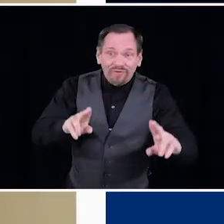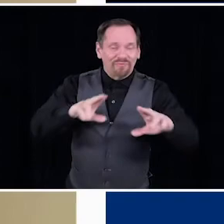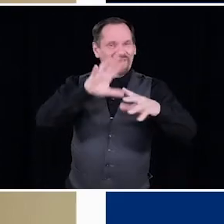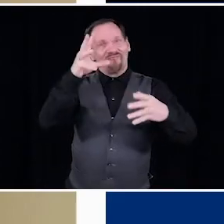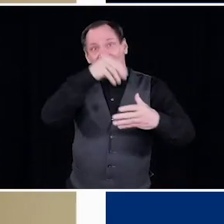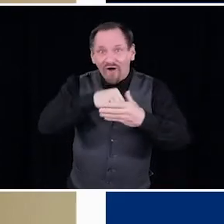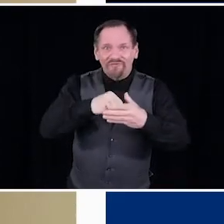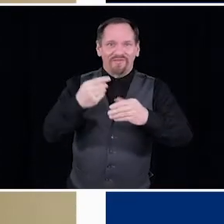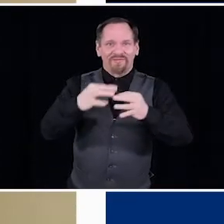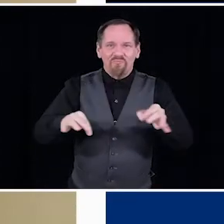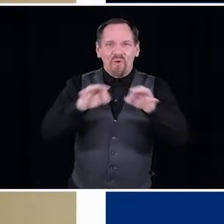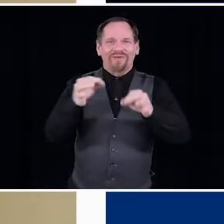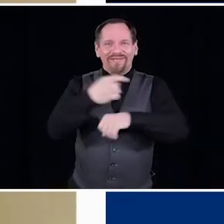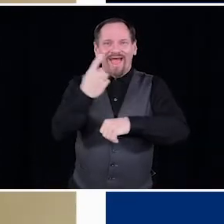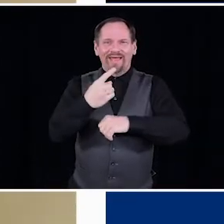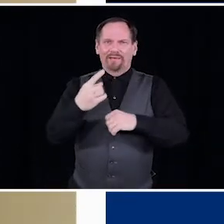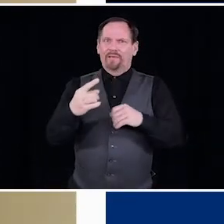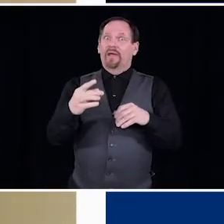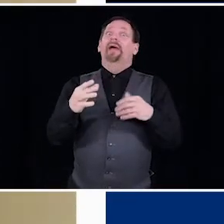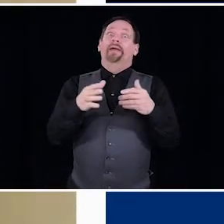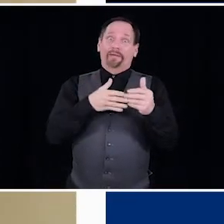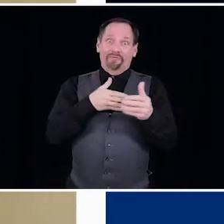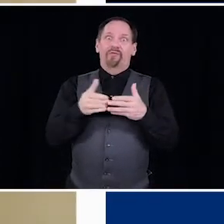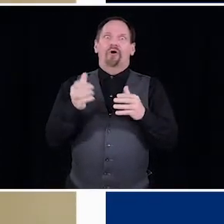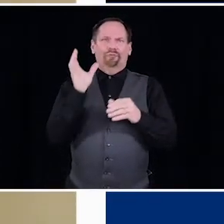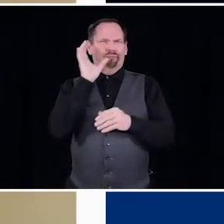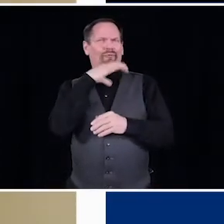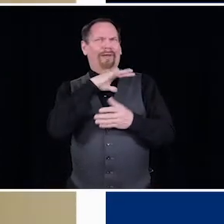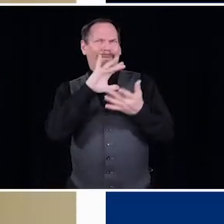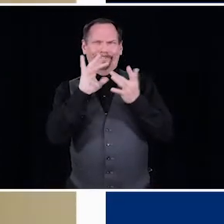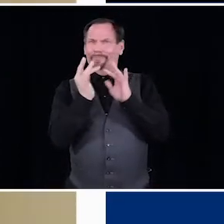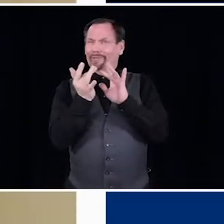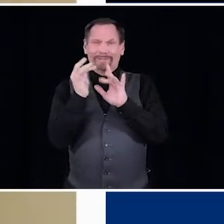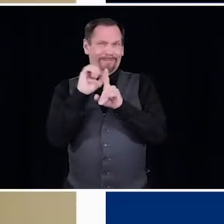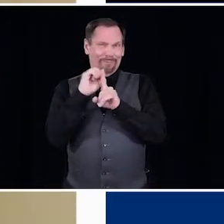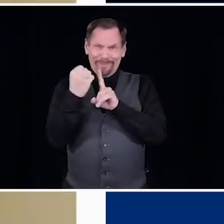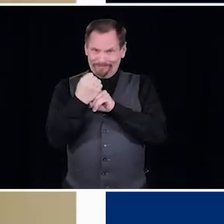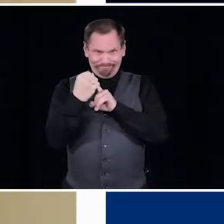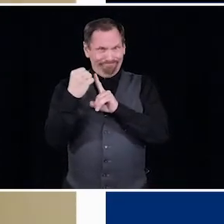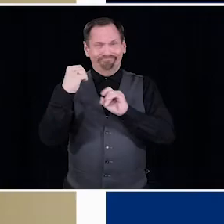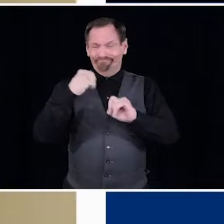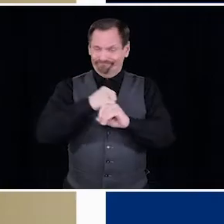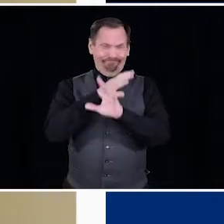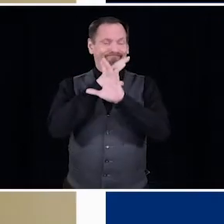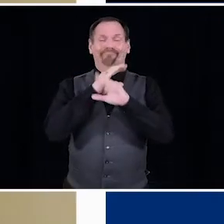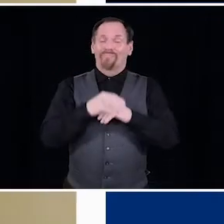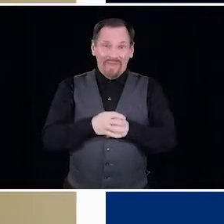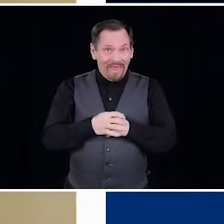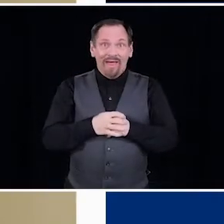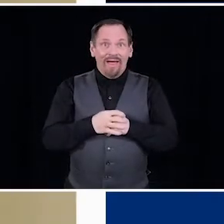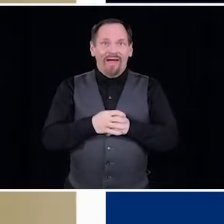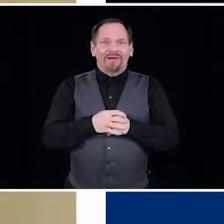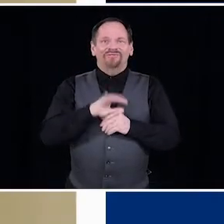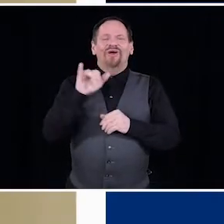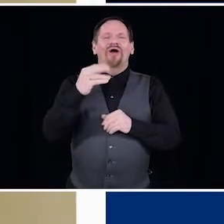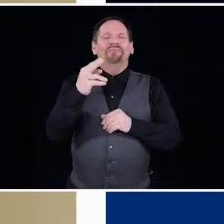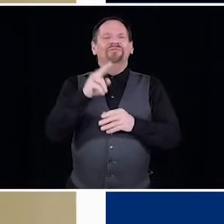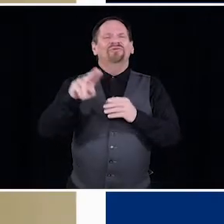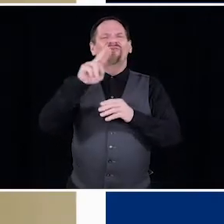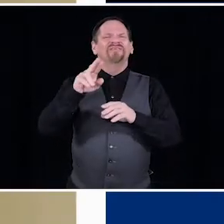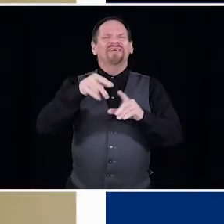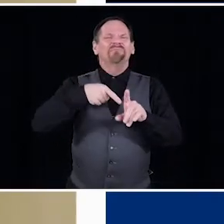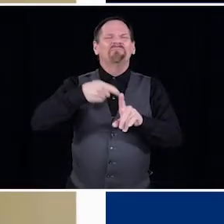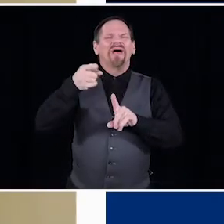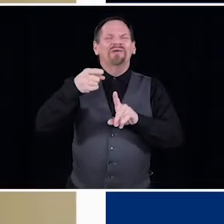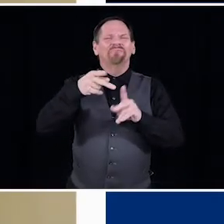to be part of this important day, even under these most unusual circumstances. So Johns Hopkins University is a very special